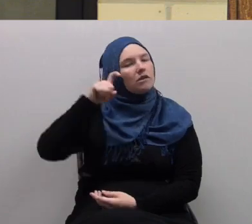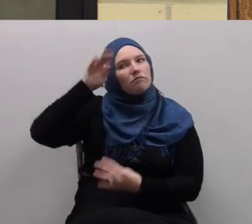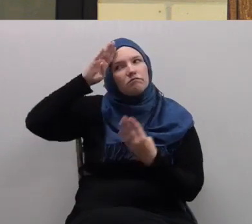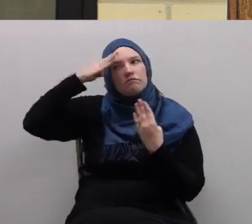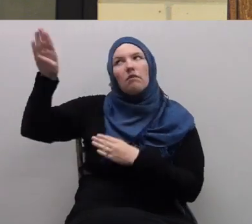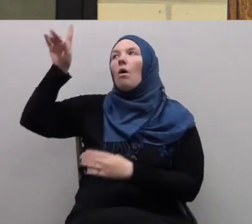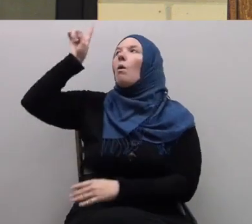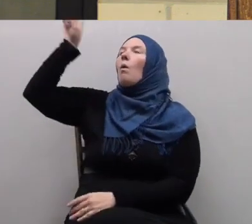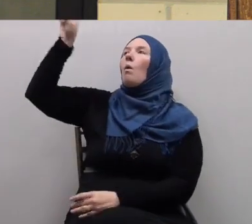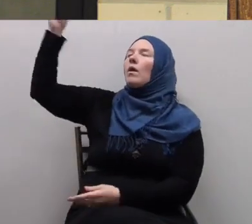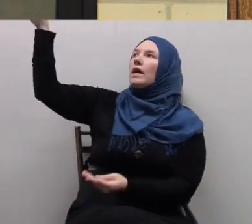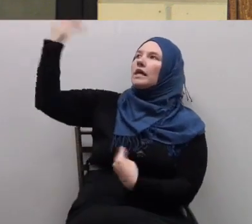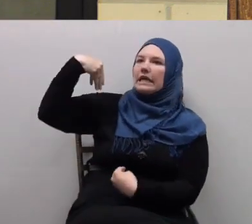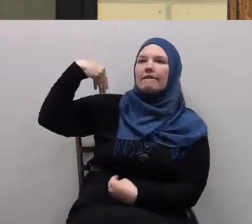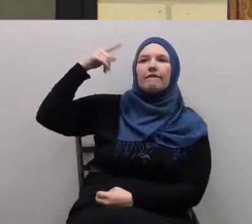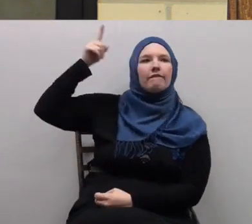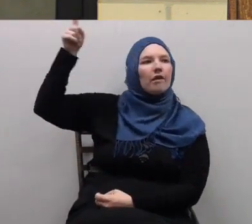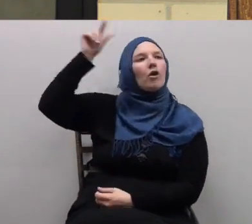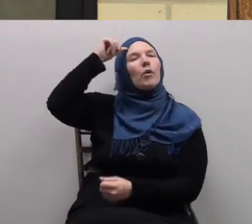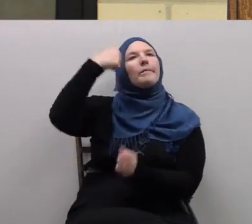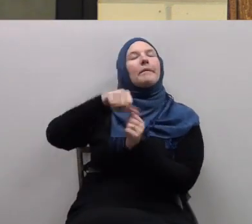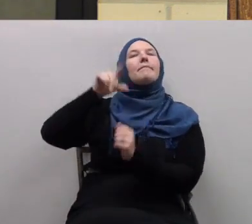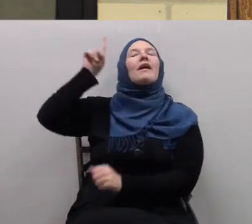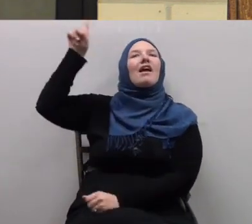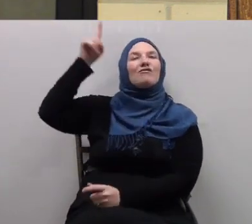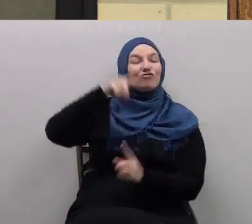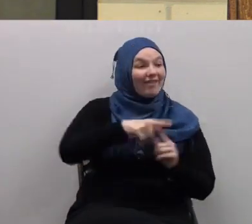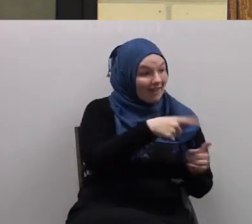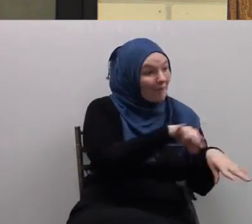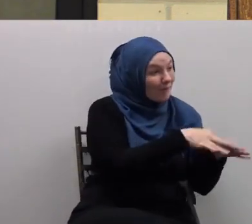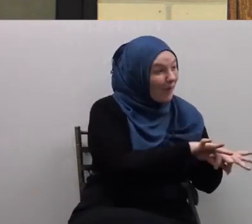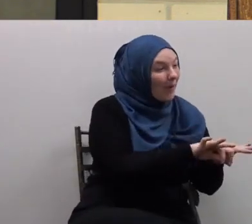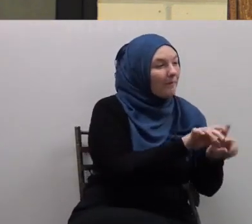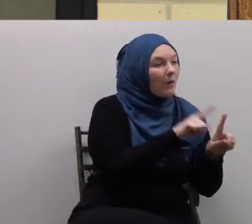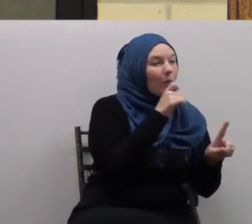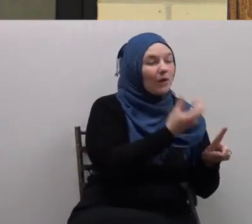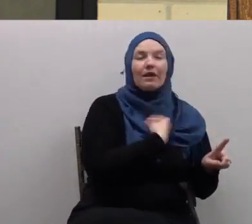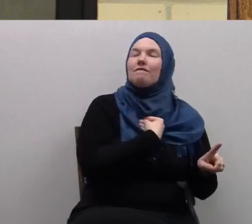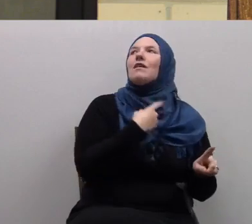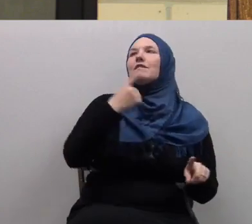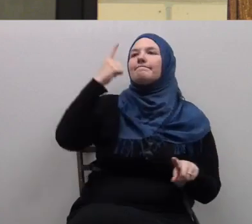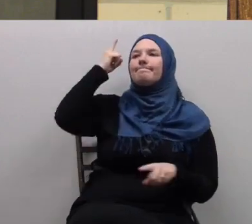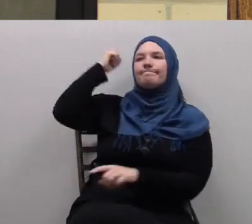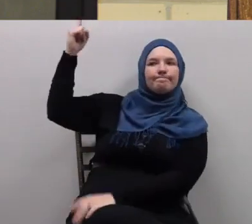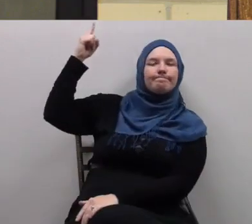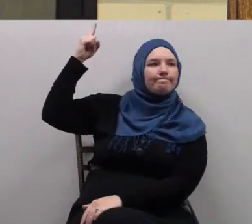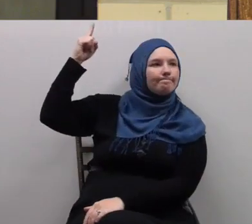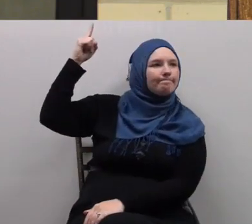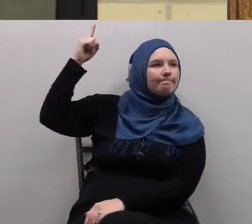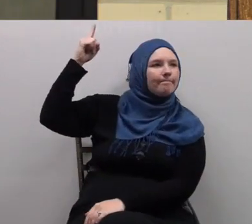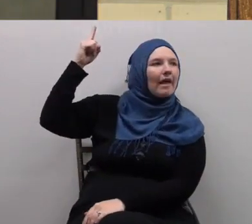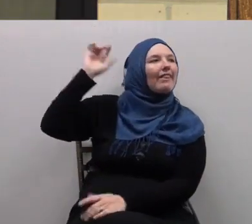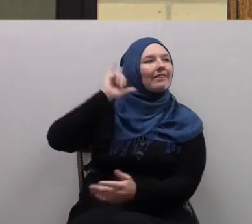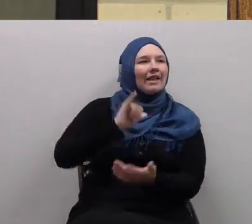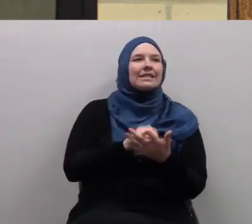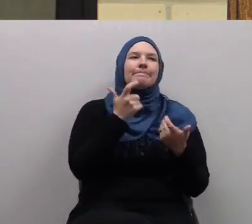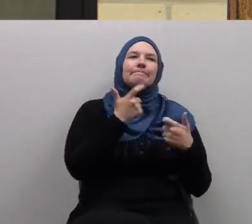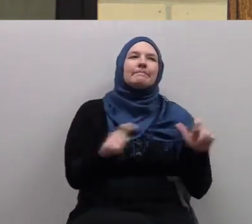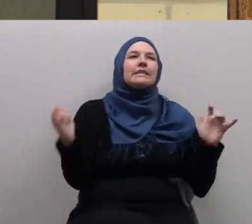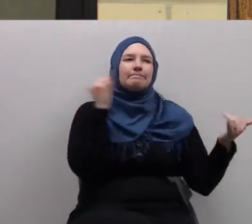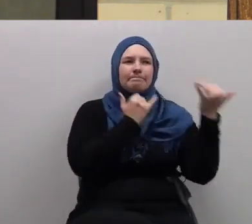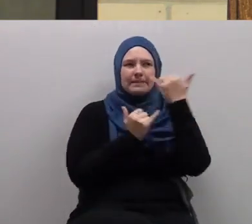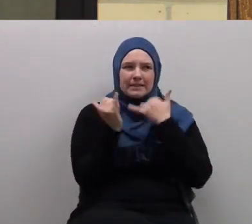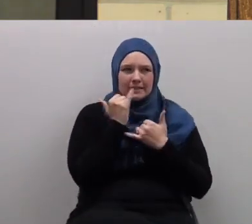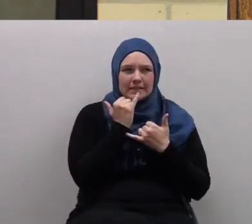reminders of who the giver is. And that's a big flaw. It is a flaw that